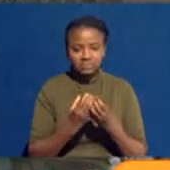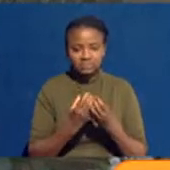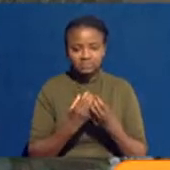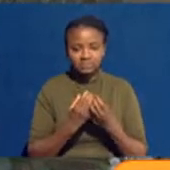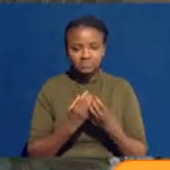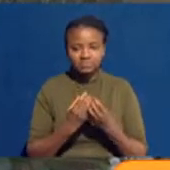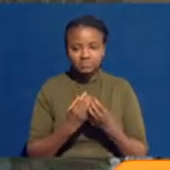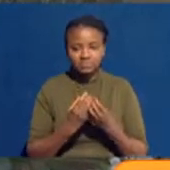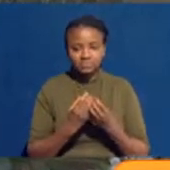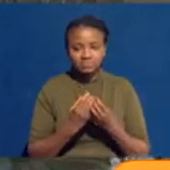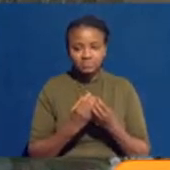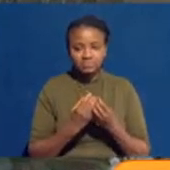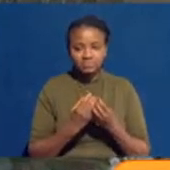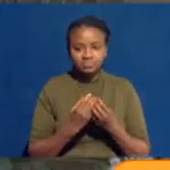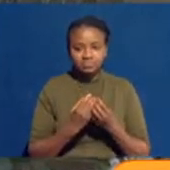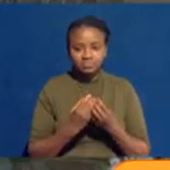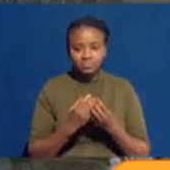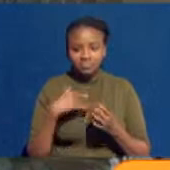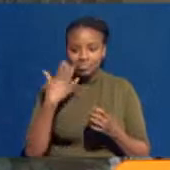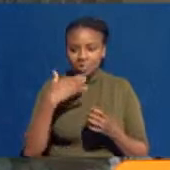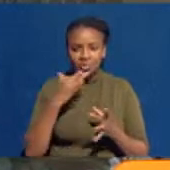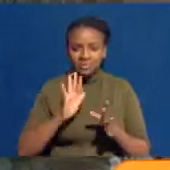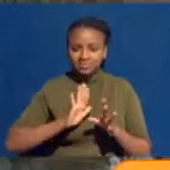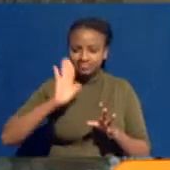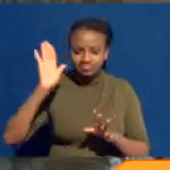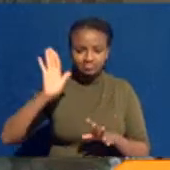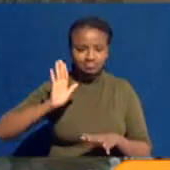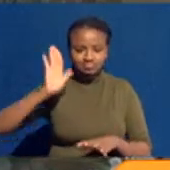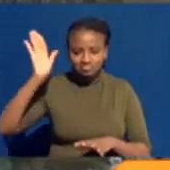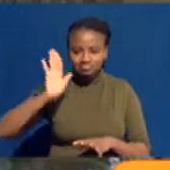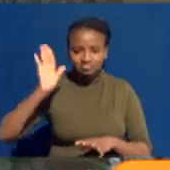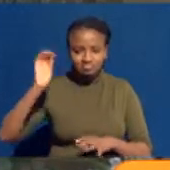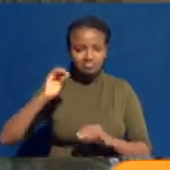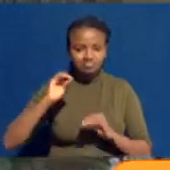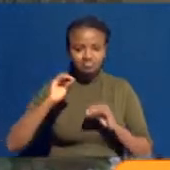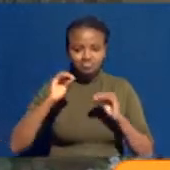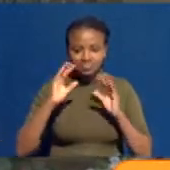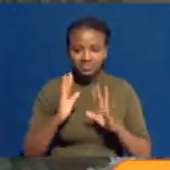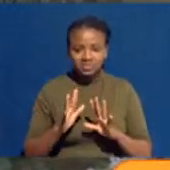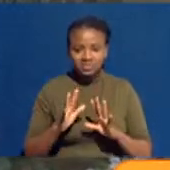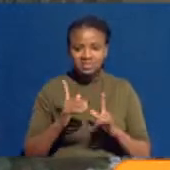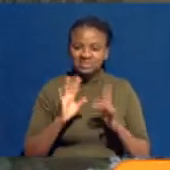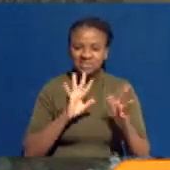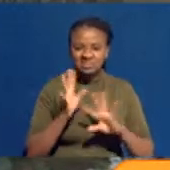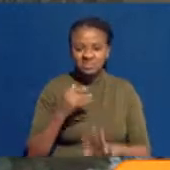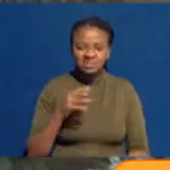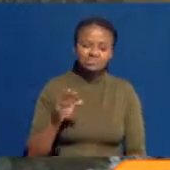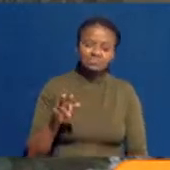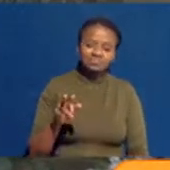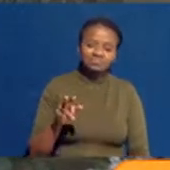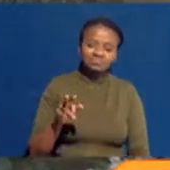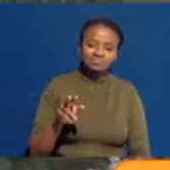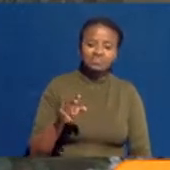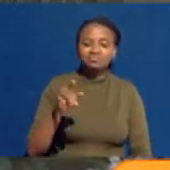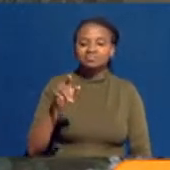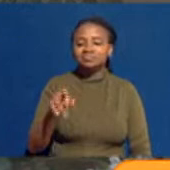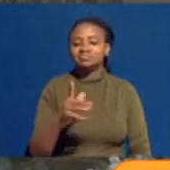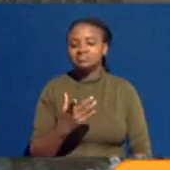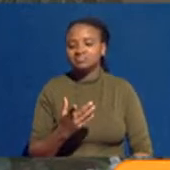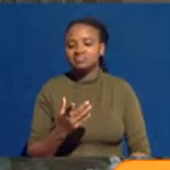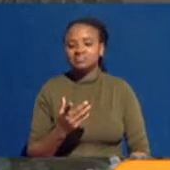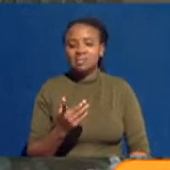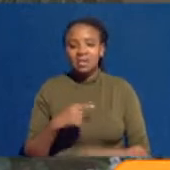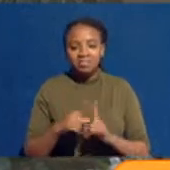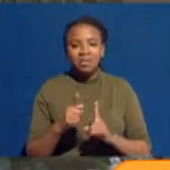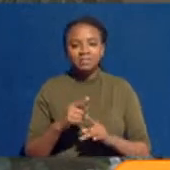those kind of things. You know, with the hand up. And sometimes the professors didn't call on me. And I may have